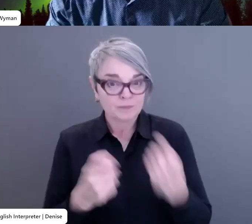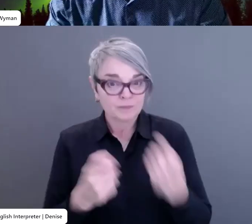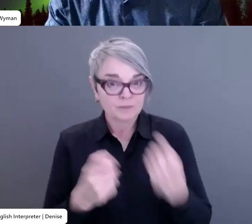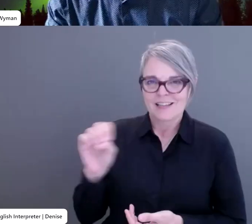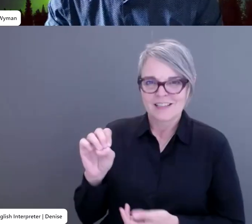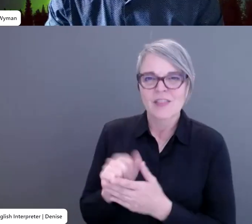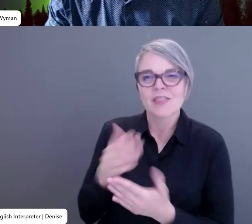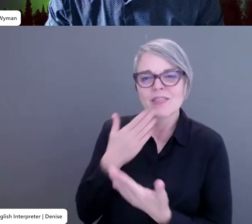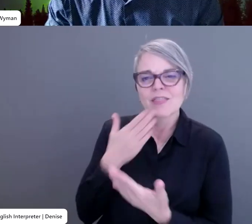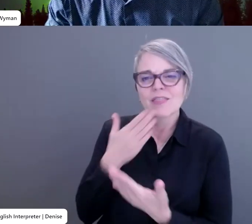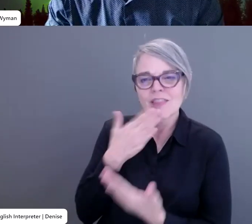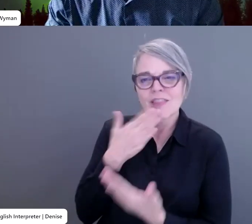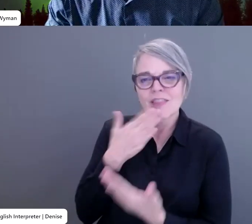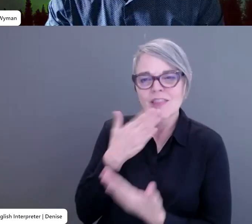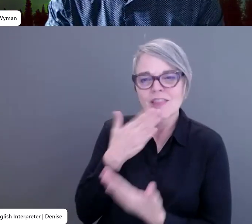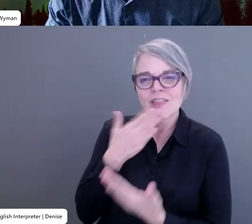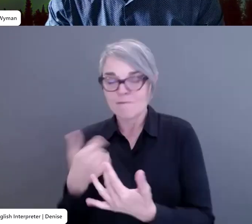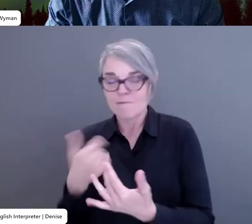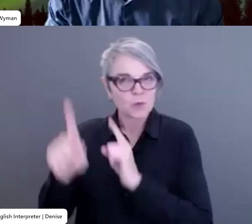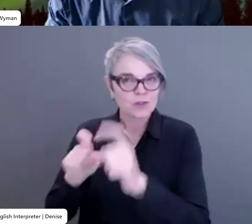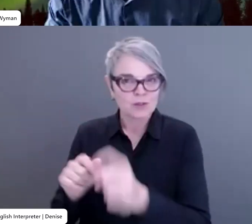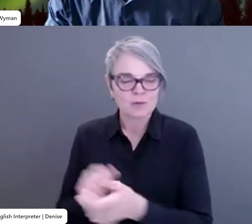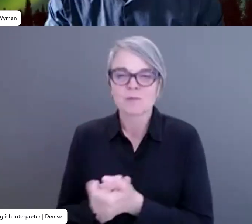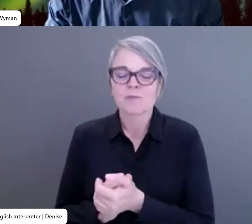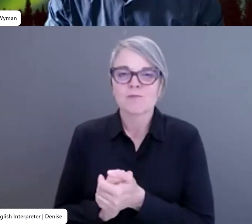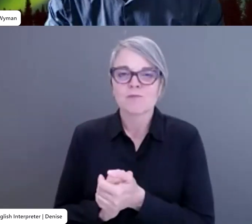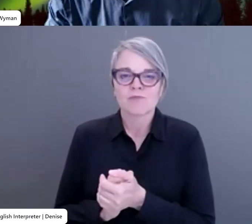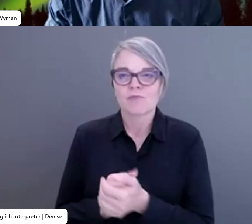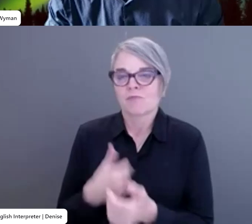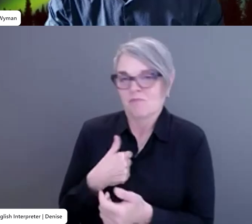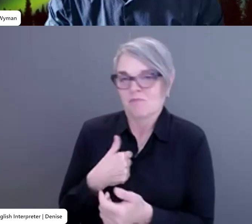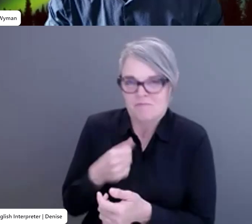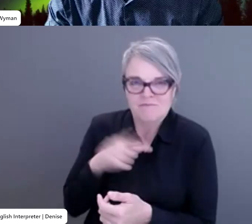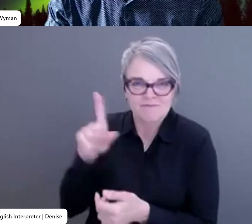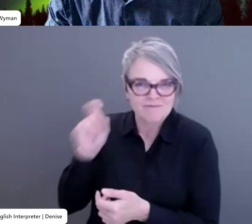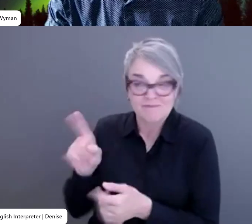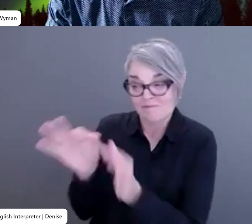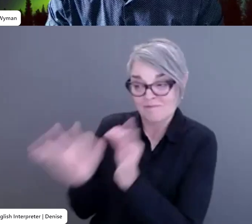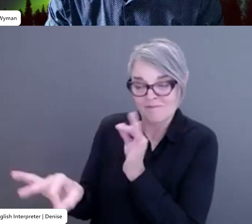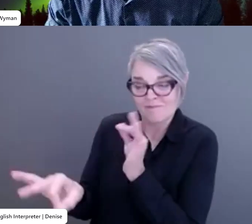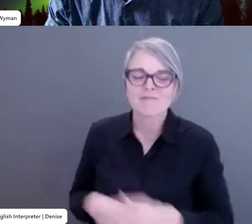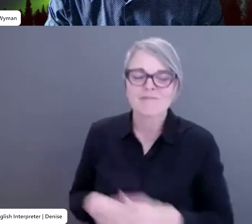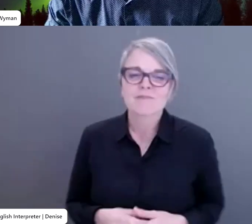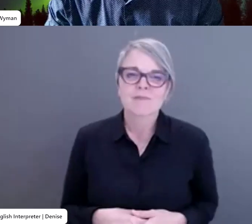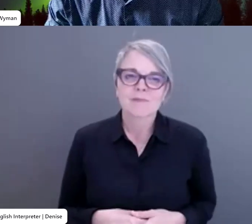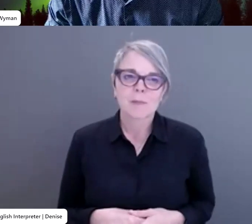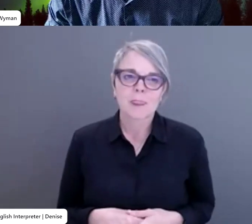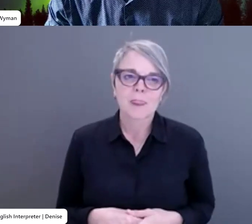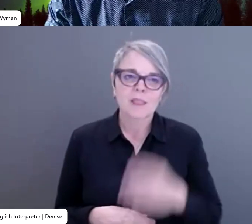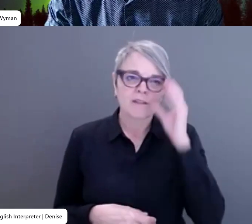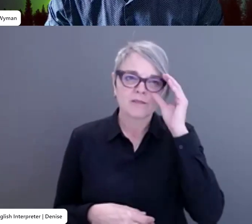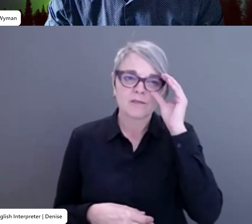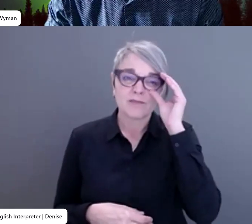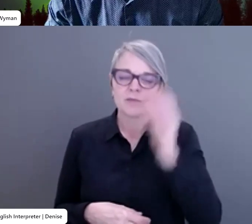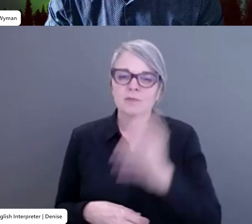waiting for the questions to come in, but I guess I'll start with a very simple question. Are the resources that you pointed